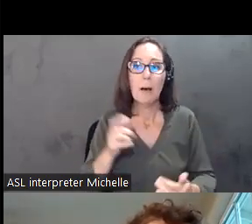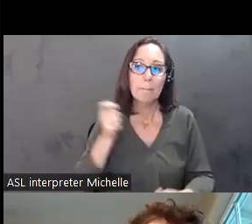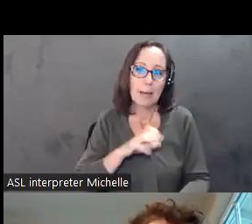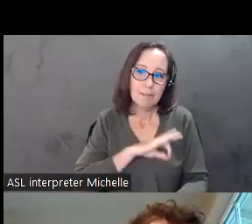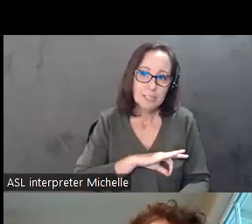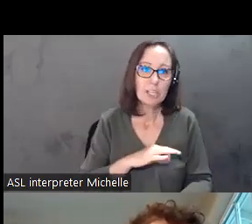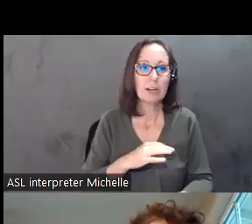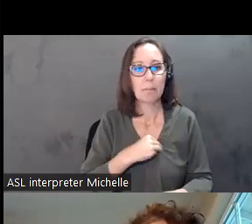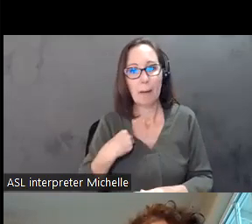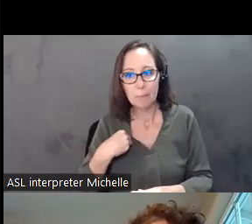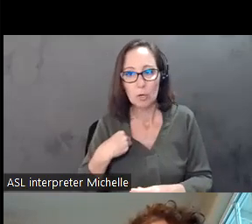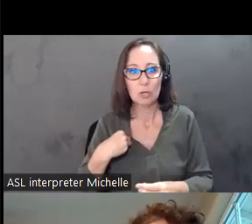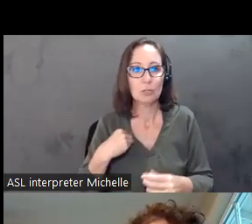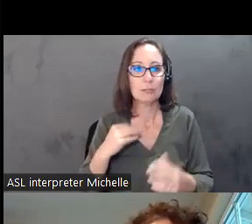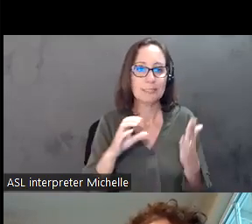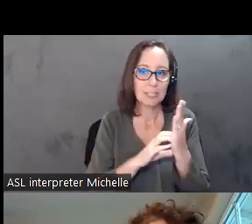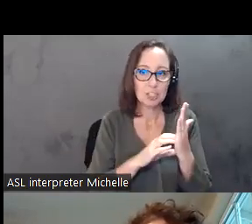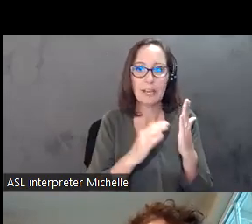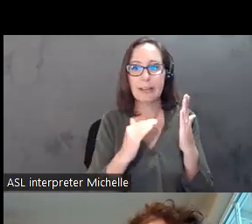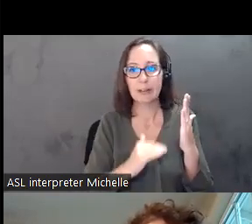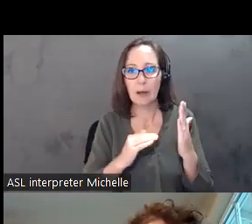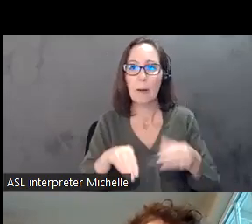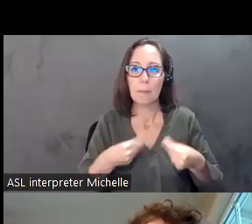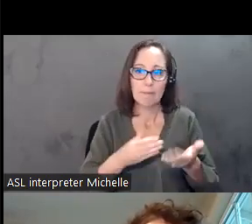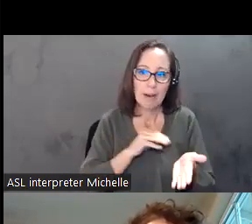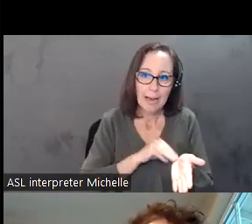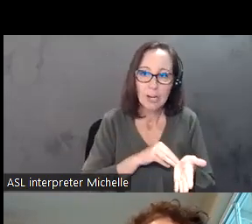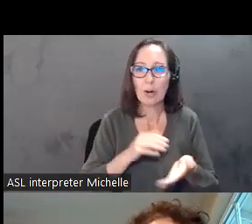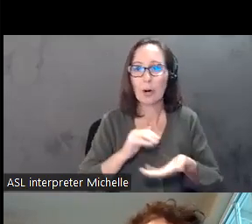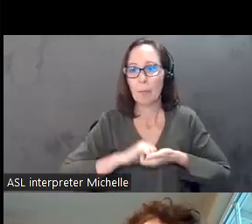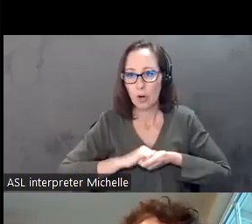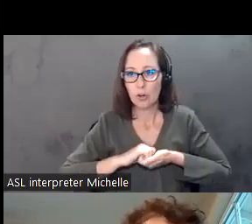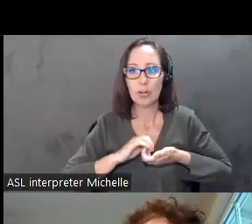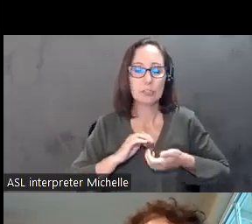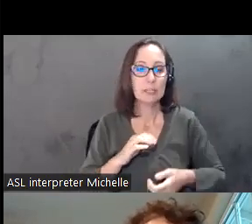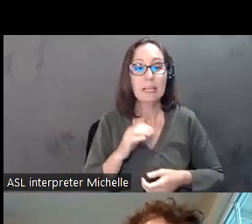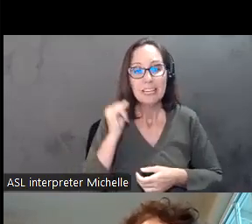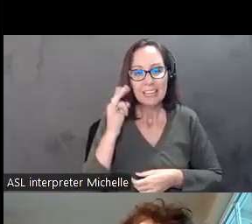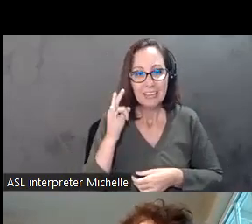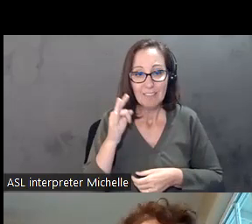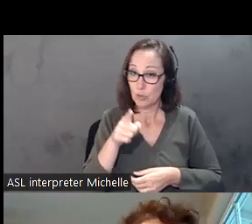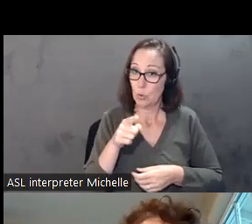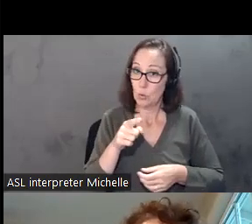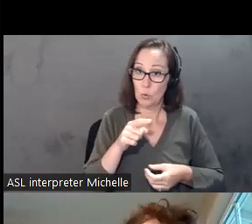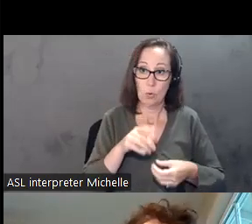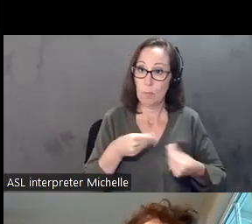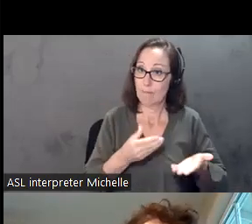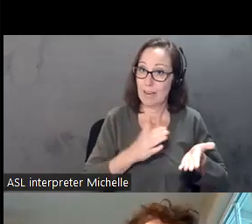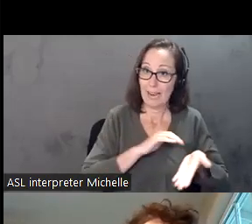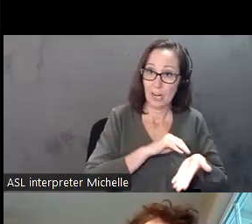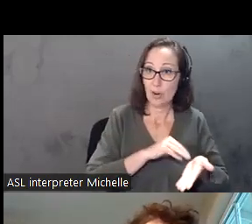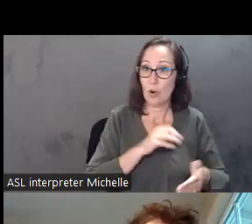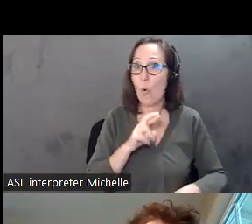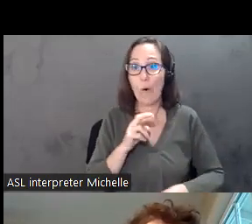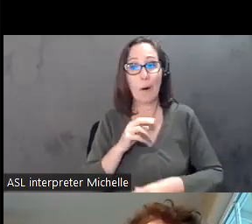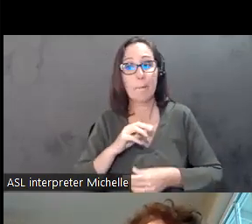members and more specifically for providers and partners. So if you're a provider, say, or a partner,